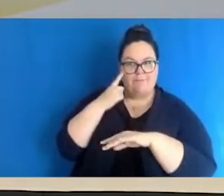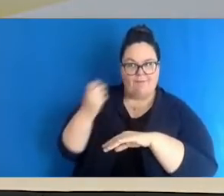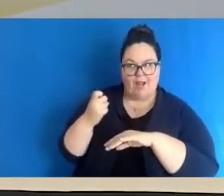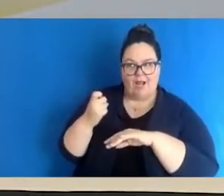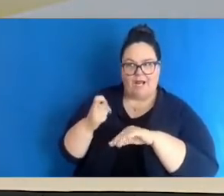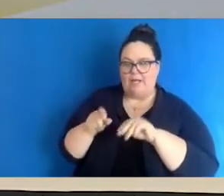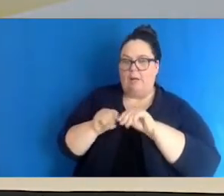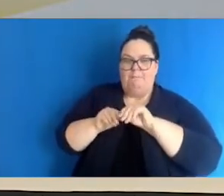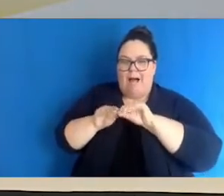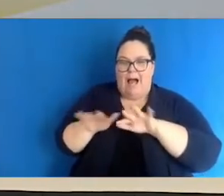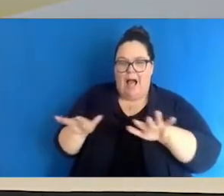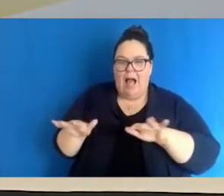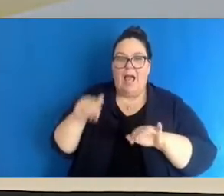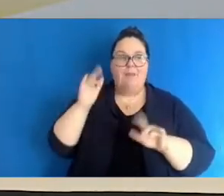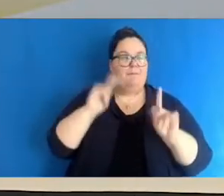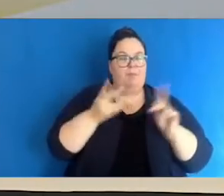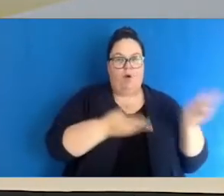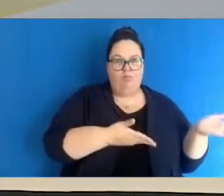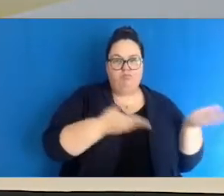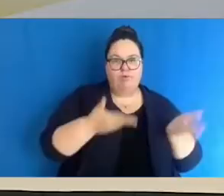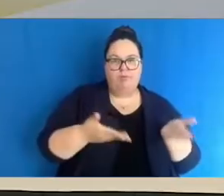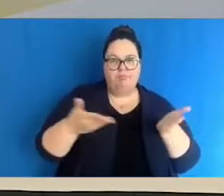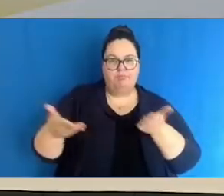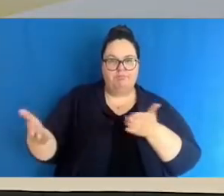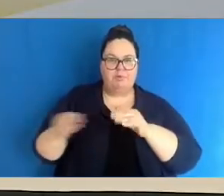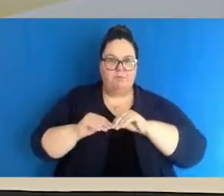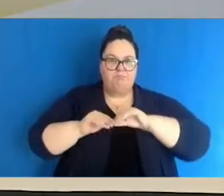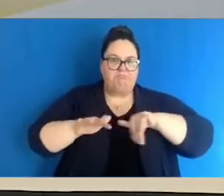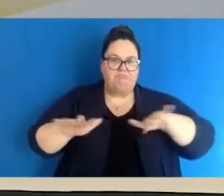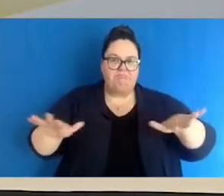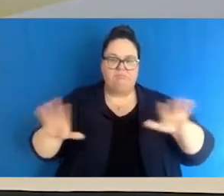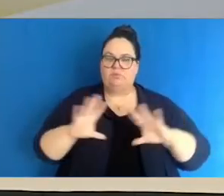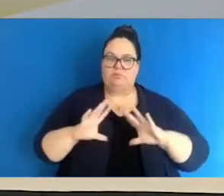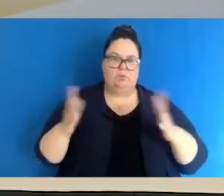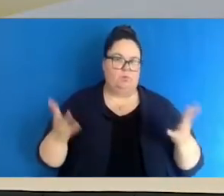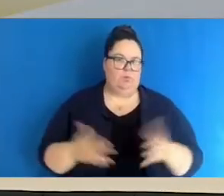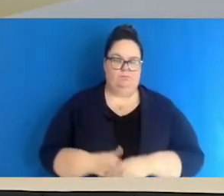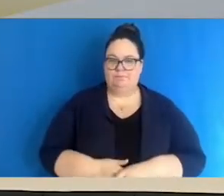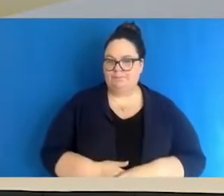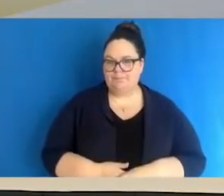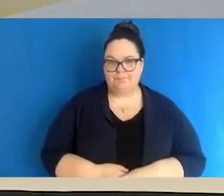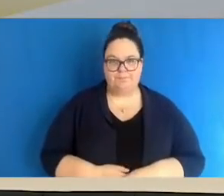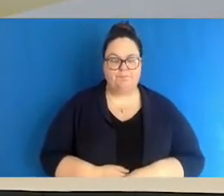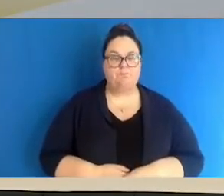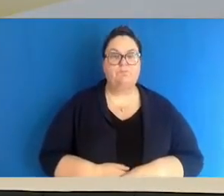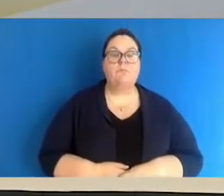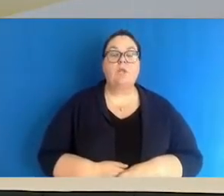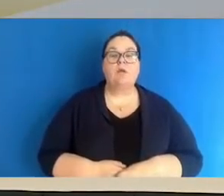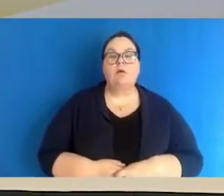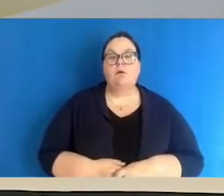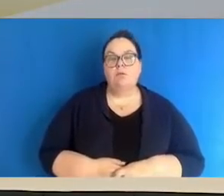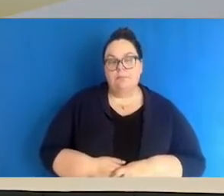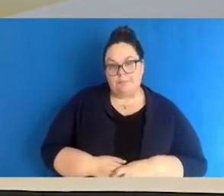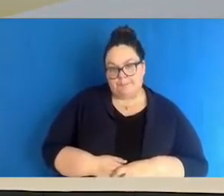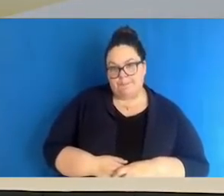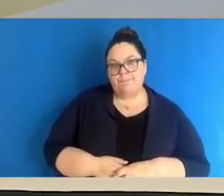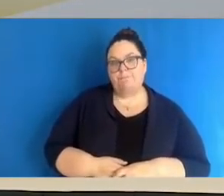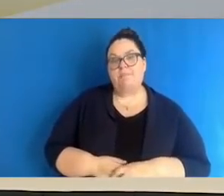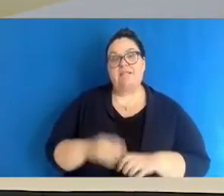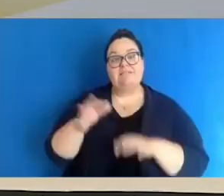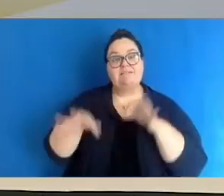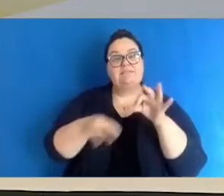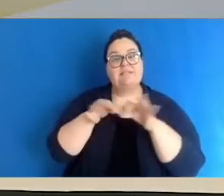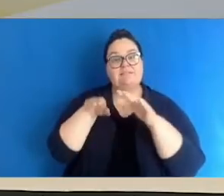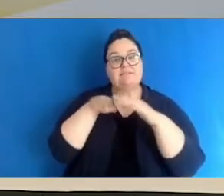limit importation and working to contain the spread of COVID-19 when cases are identified. In particular, testing access is key